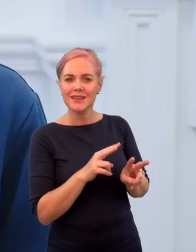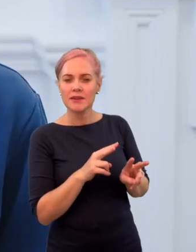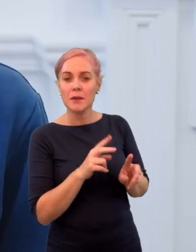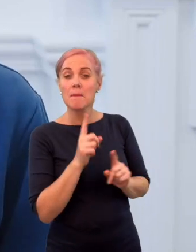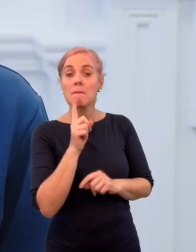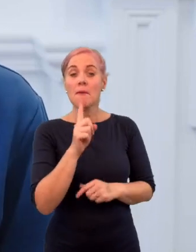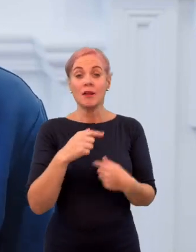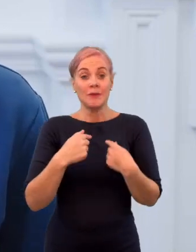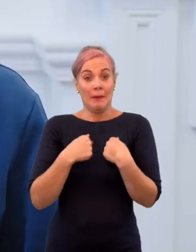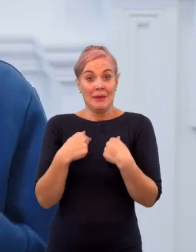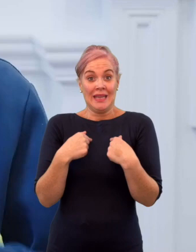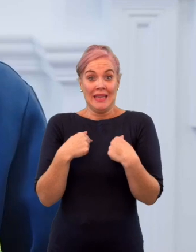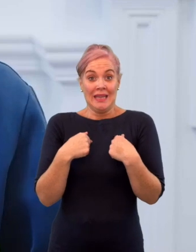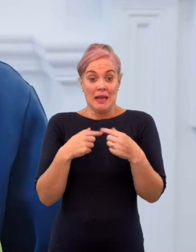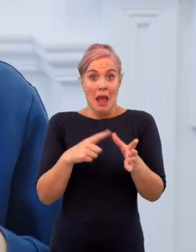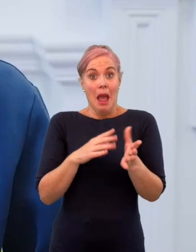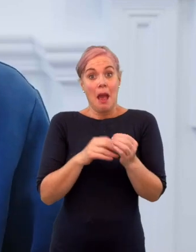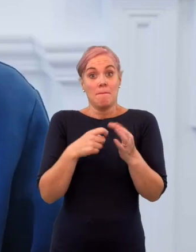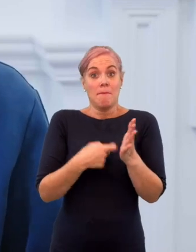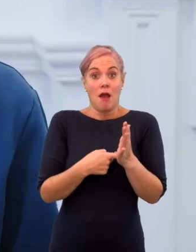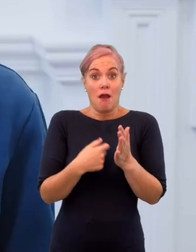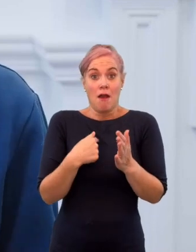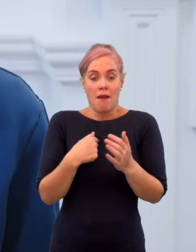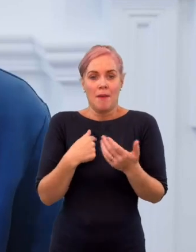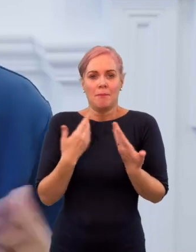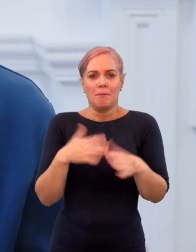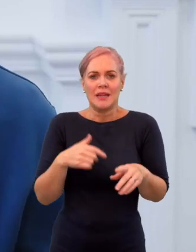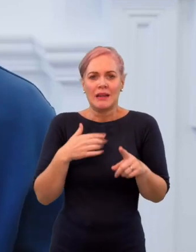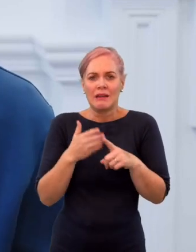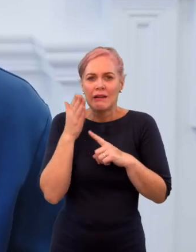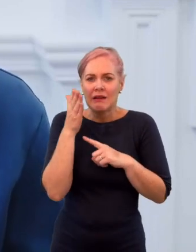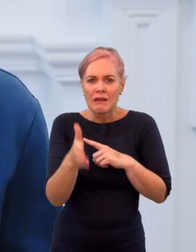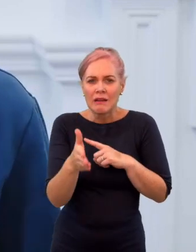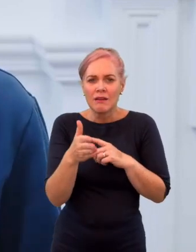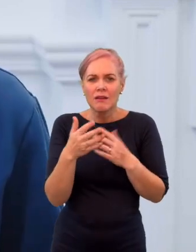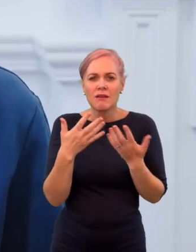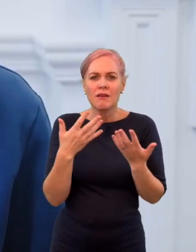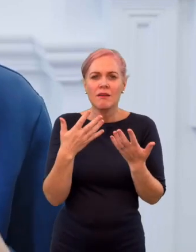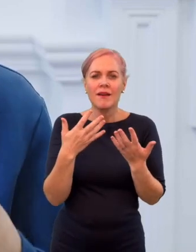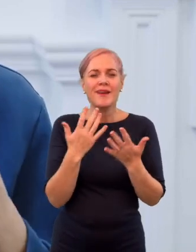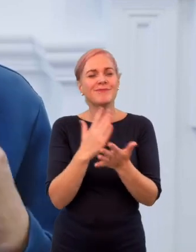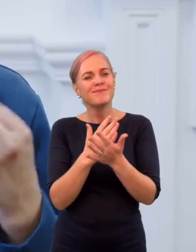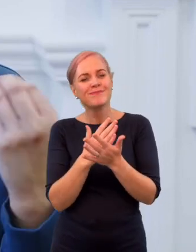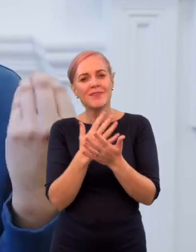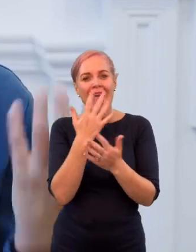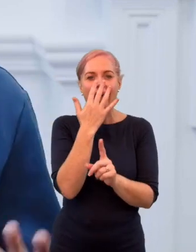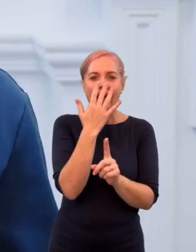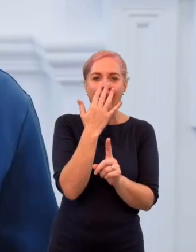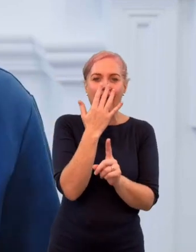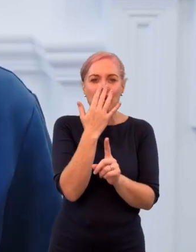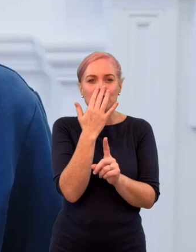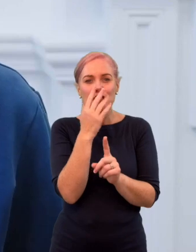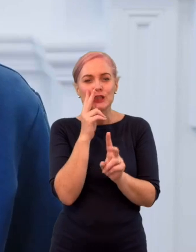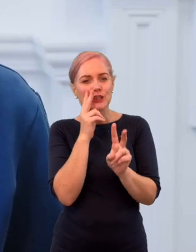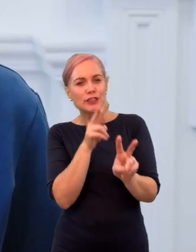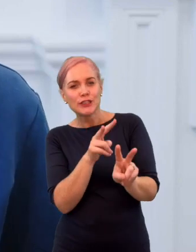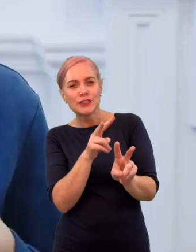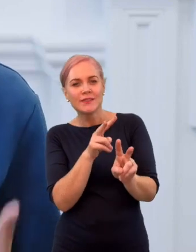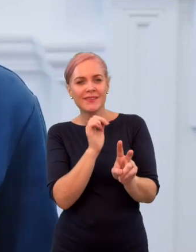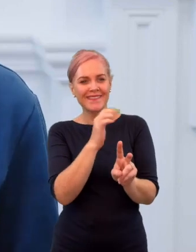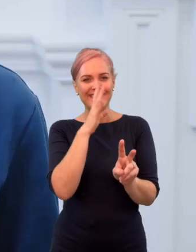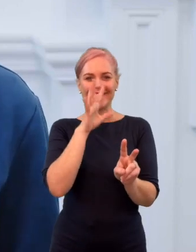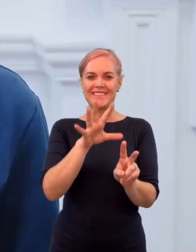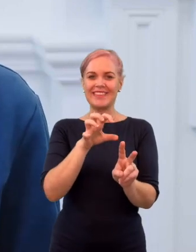body. But for me specifically as Amber, I went away, did a lot of, because of her age and things like that,